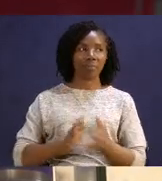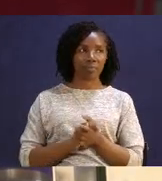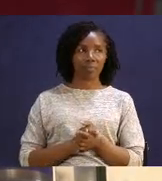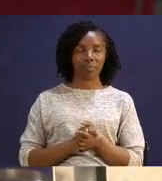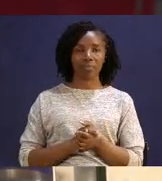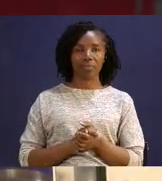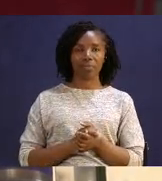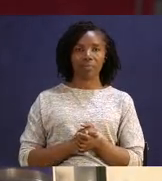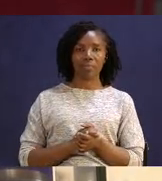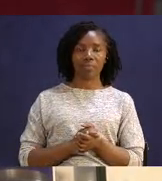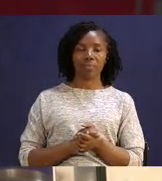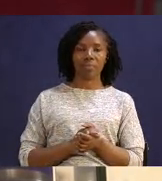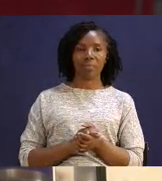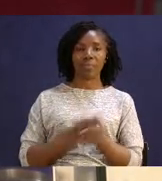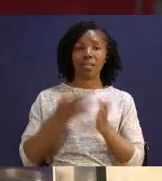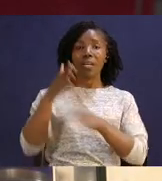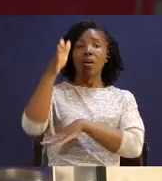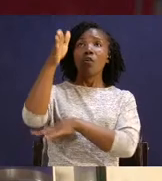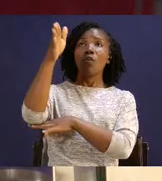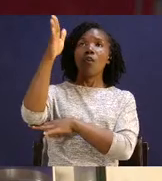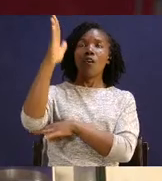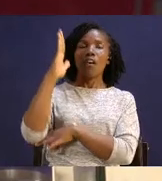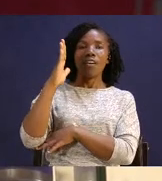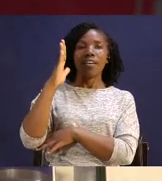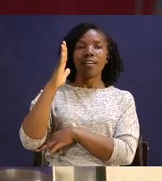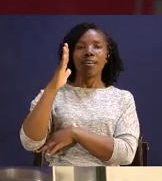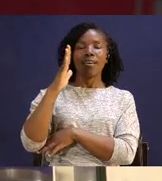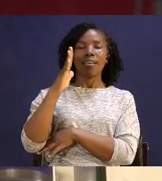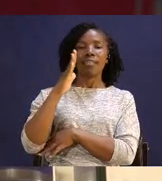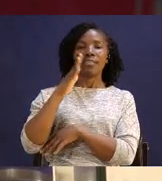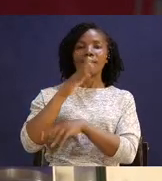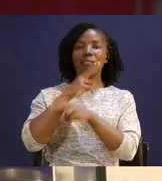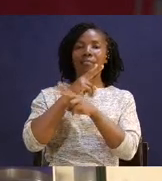Then tell them, God is very generous.